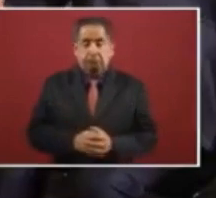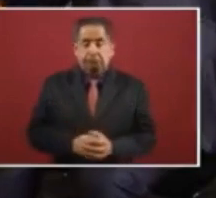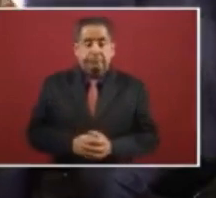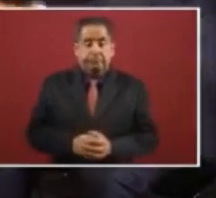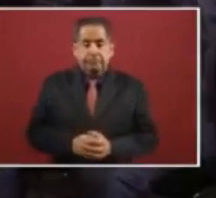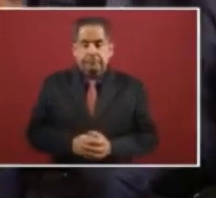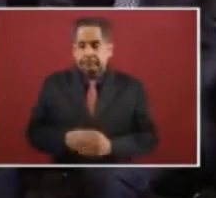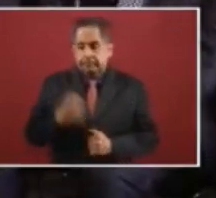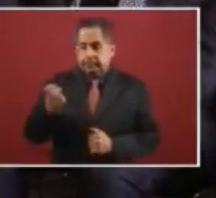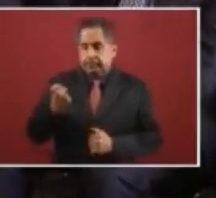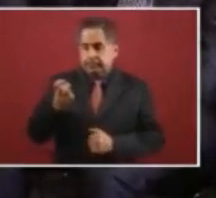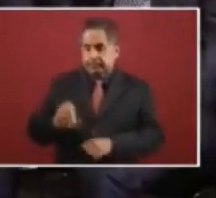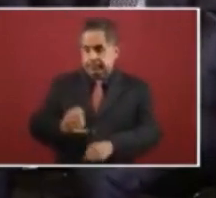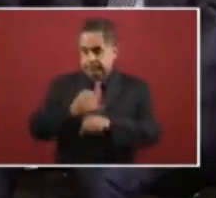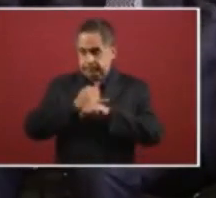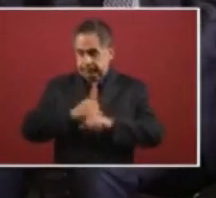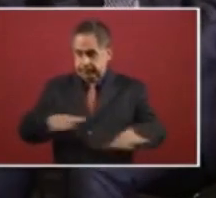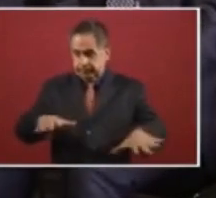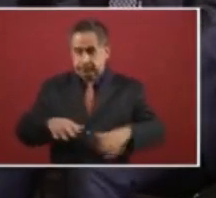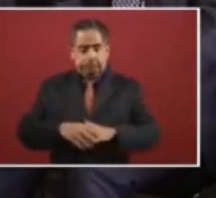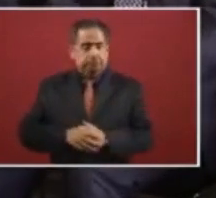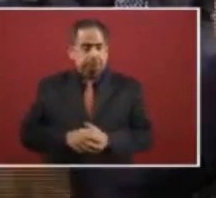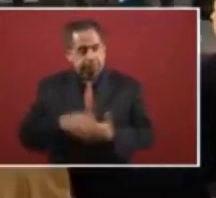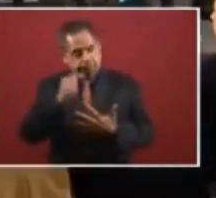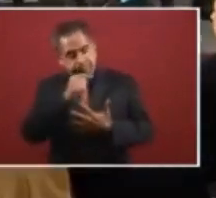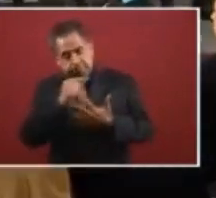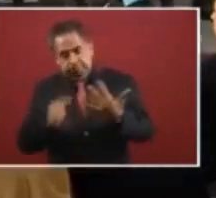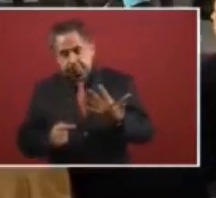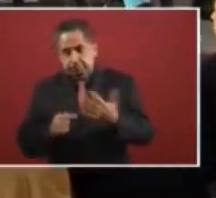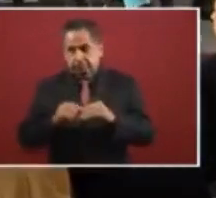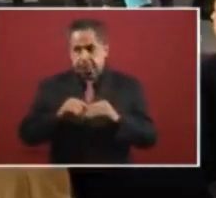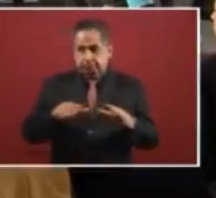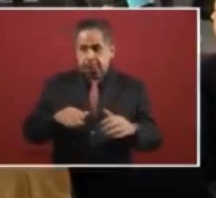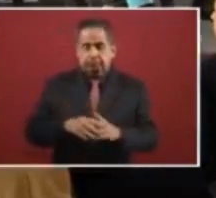So that is the information in general.